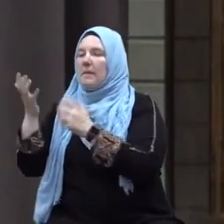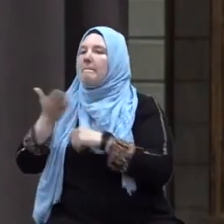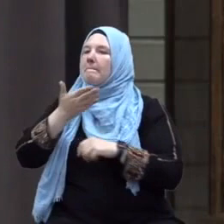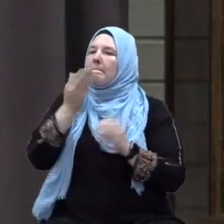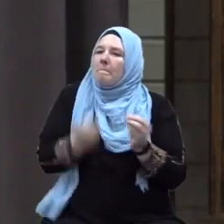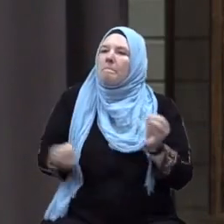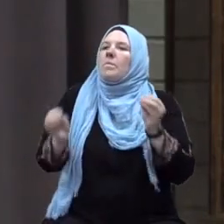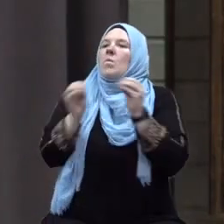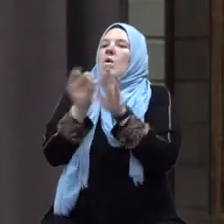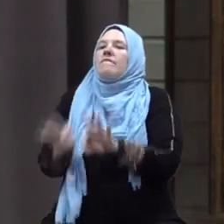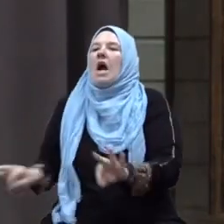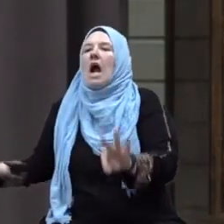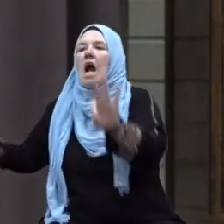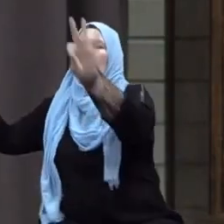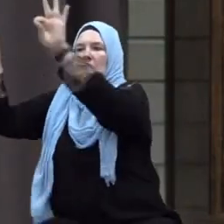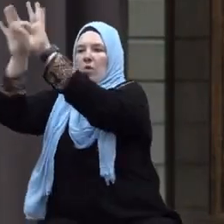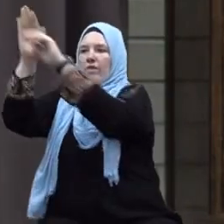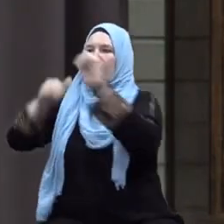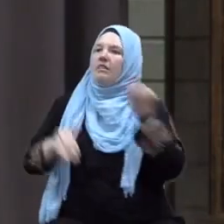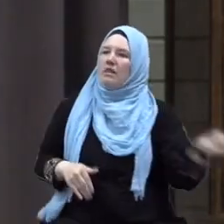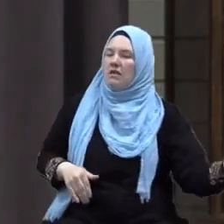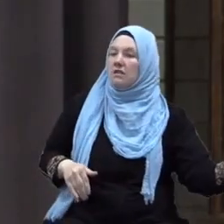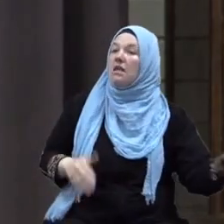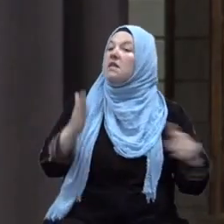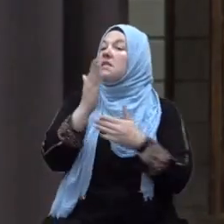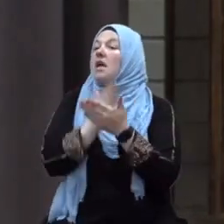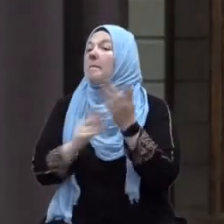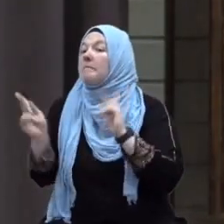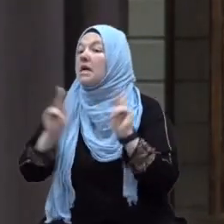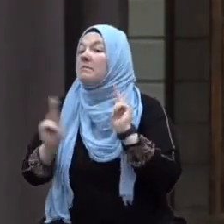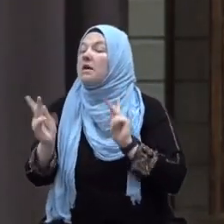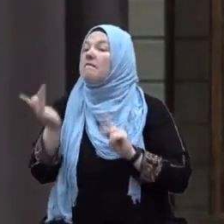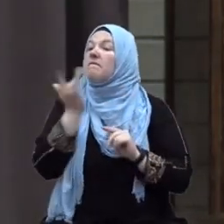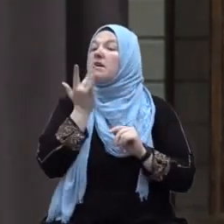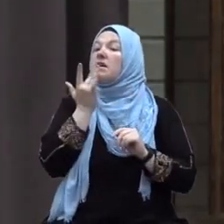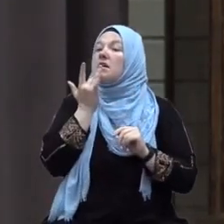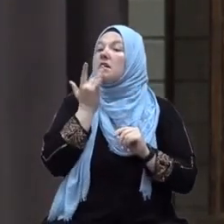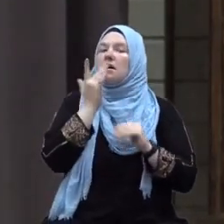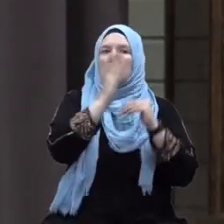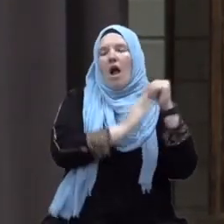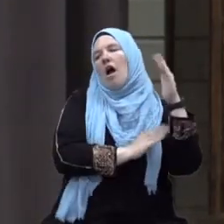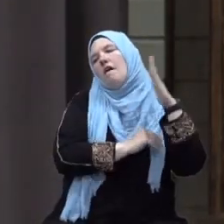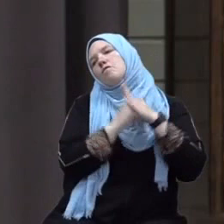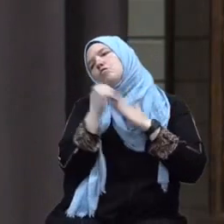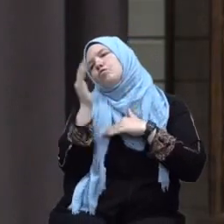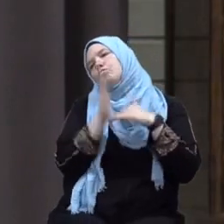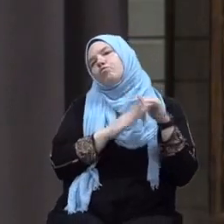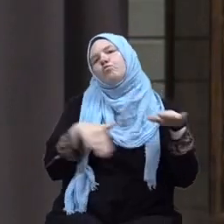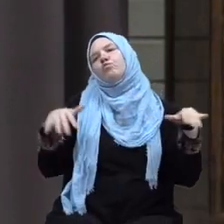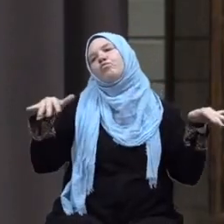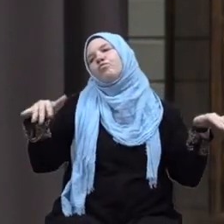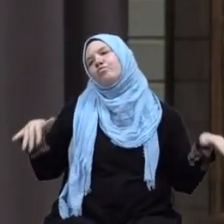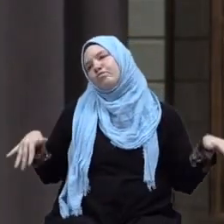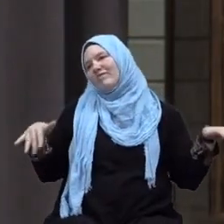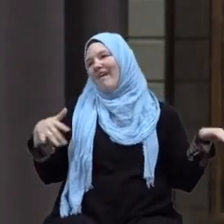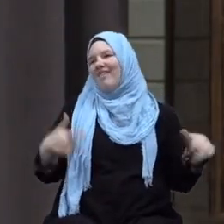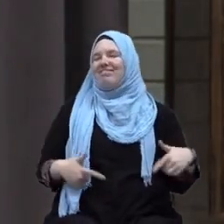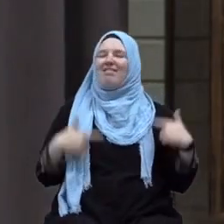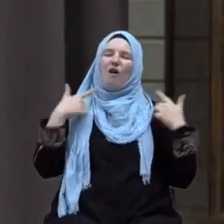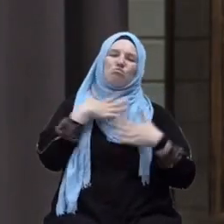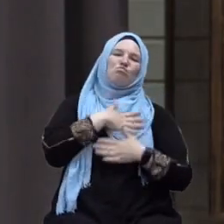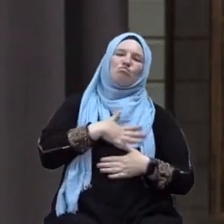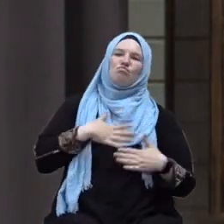outcome. Some people value their comfort over the outcome. Some people value